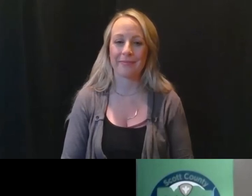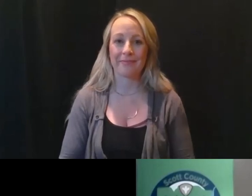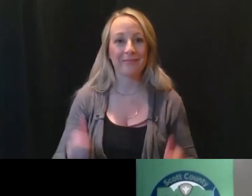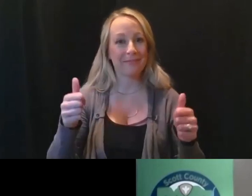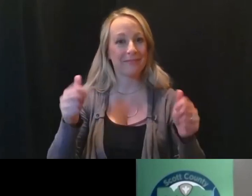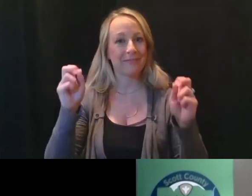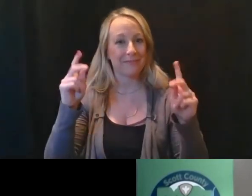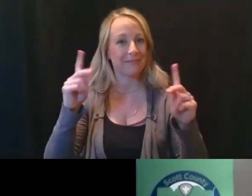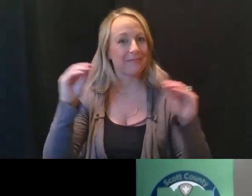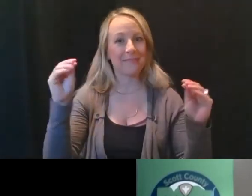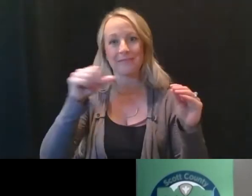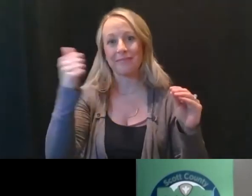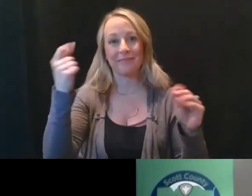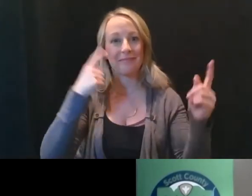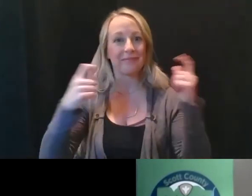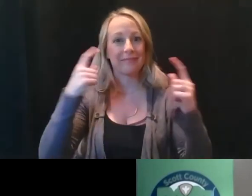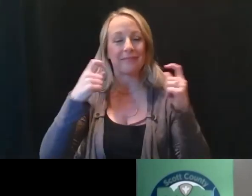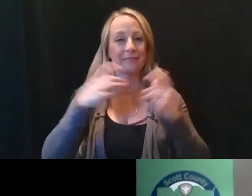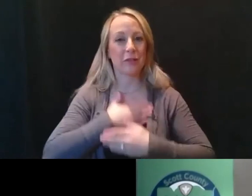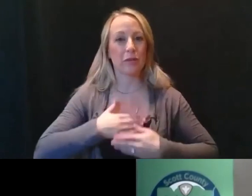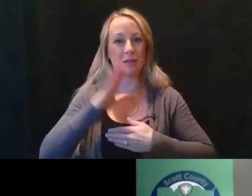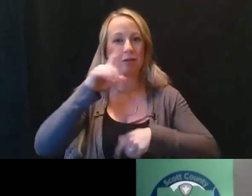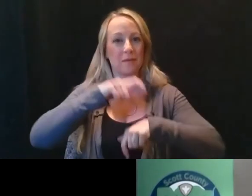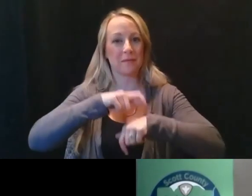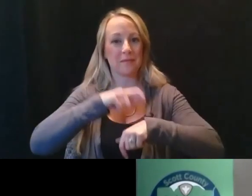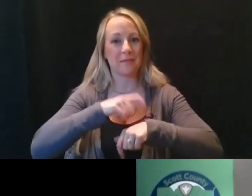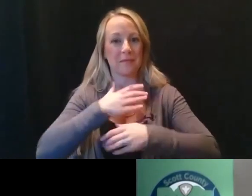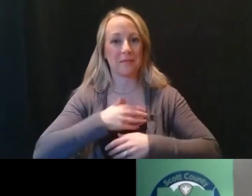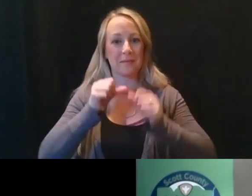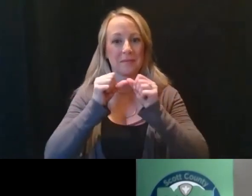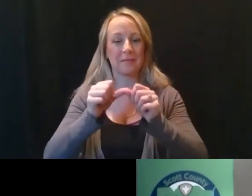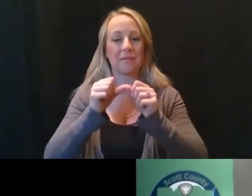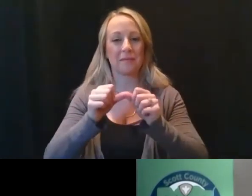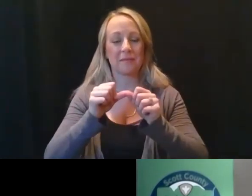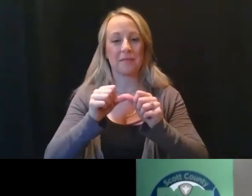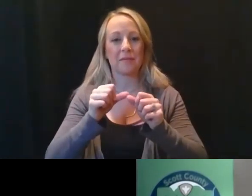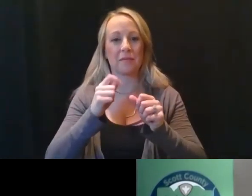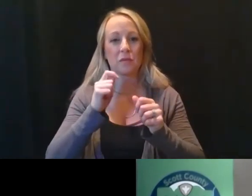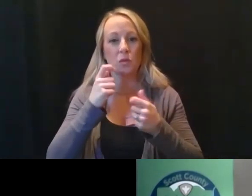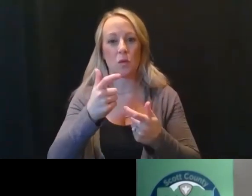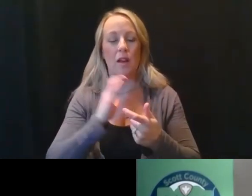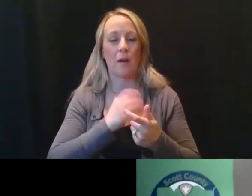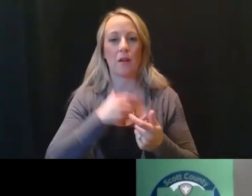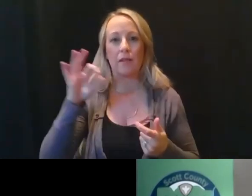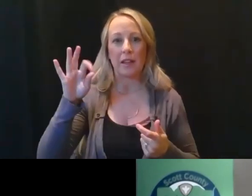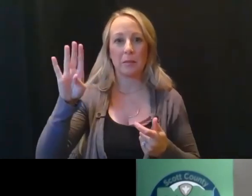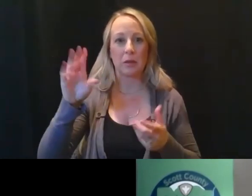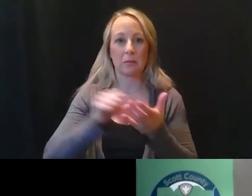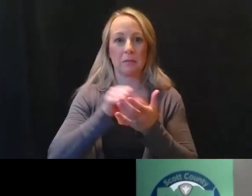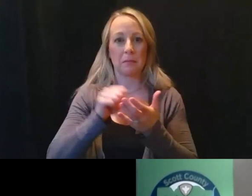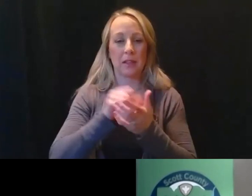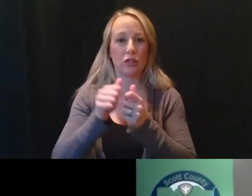All right, I see no other questions. We appreciate your time. Please continue to watch our Facebook pages,